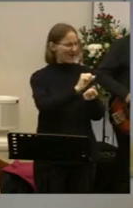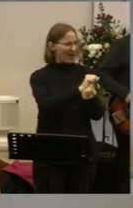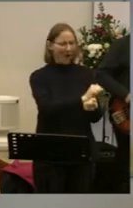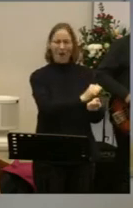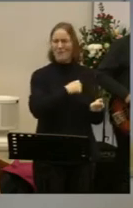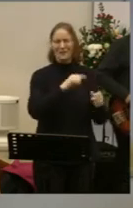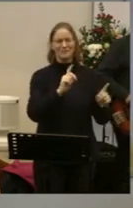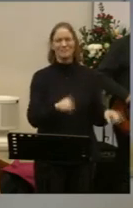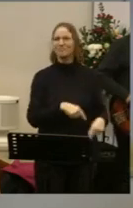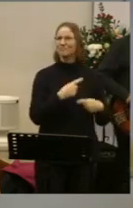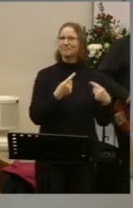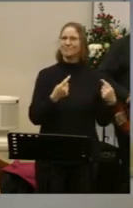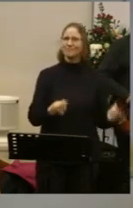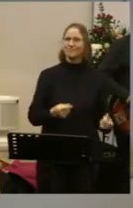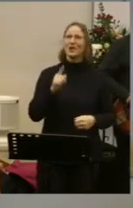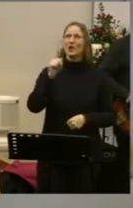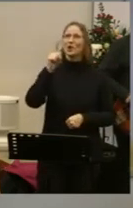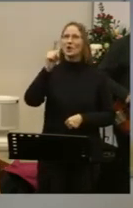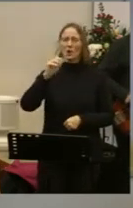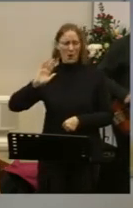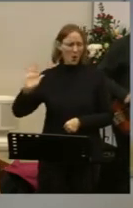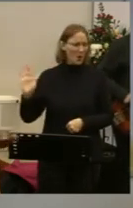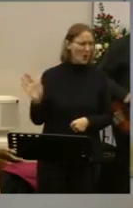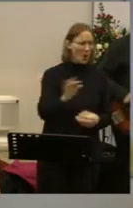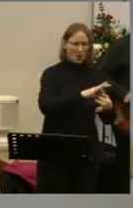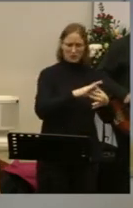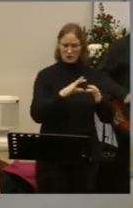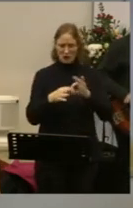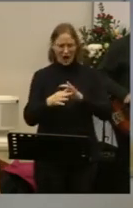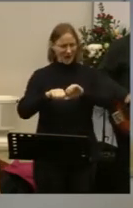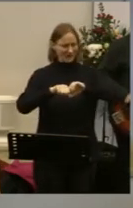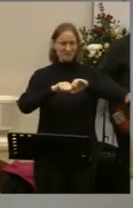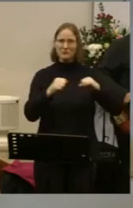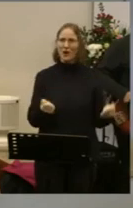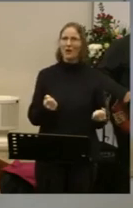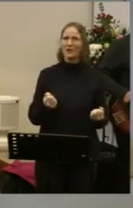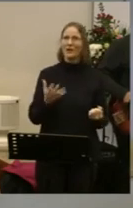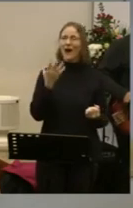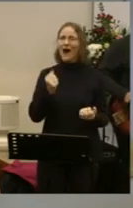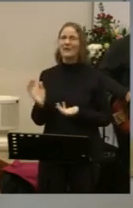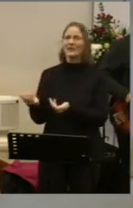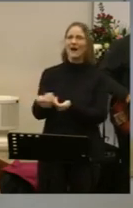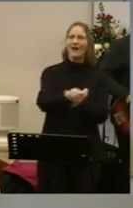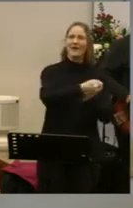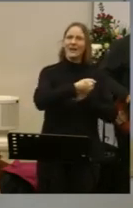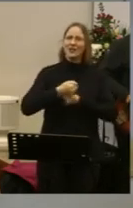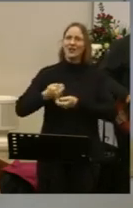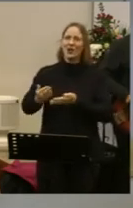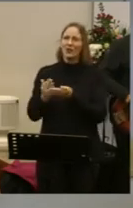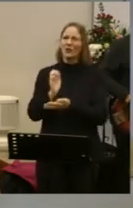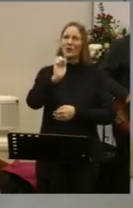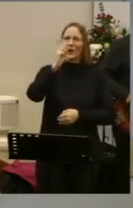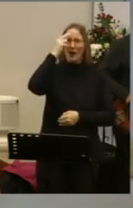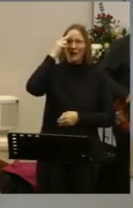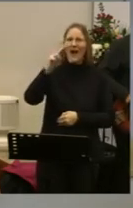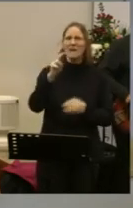death has lost its grip on me You have broken every chain There's salvation